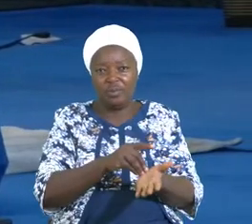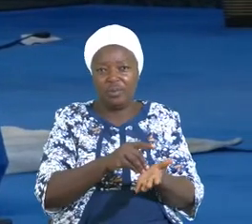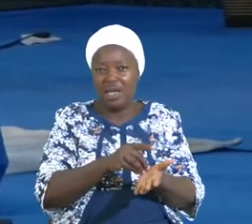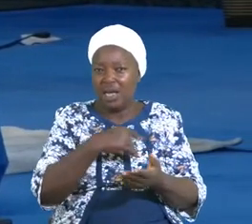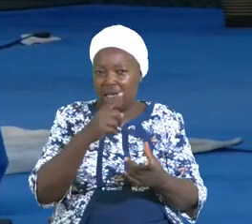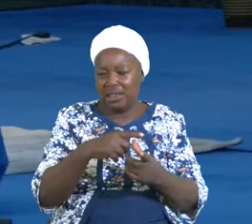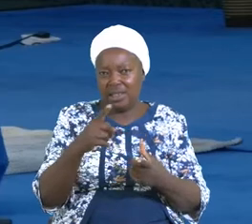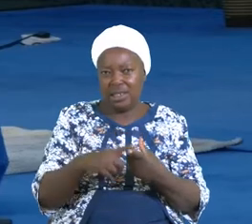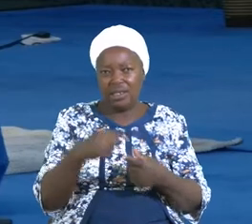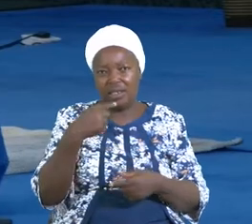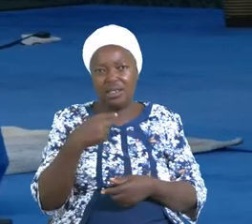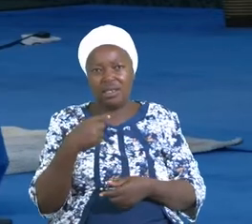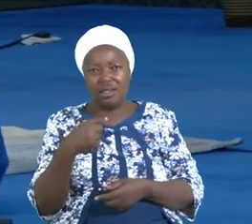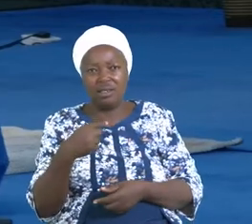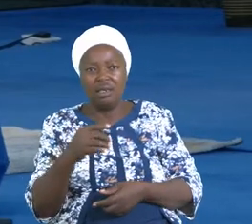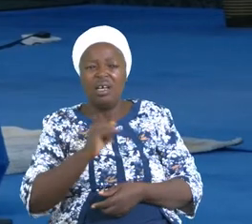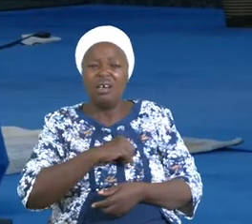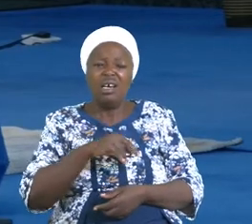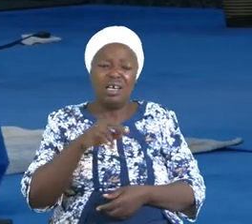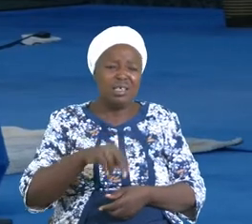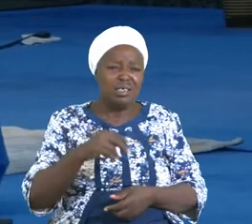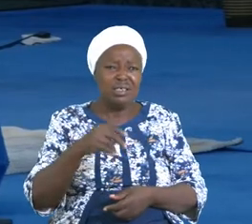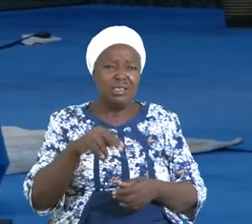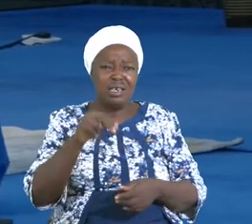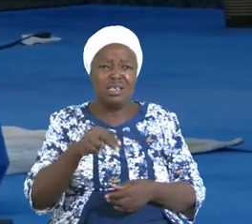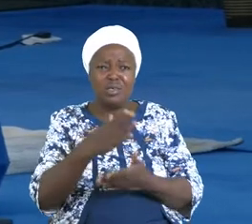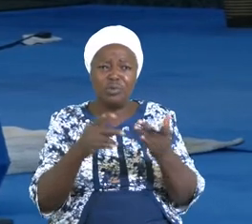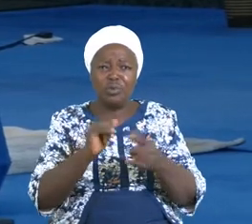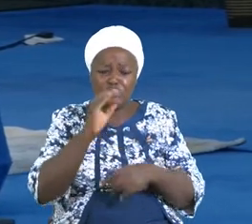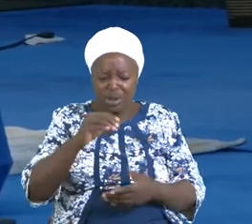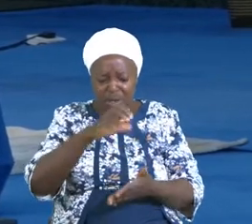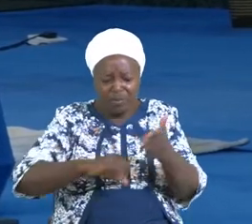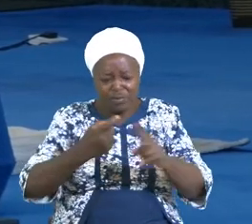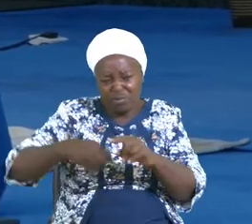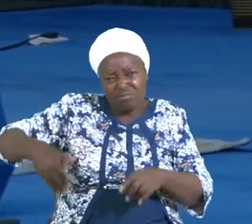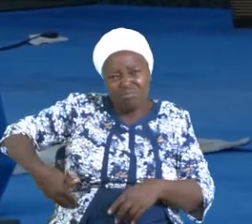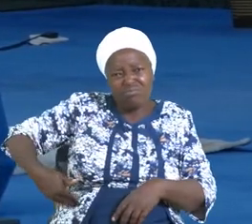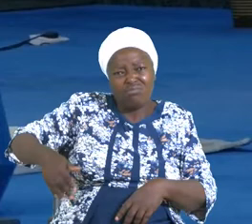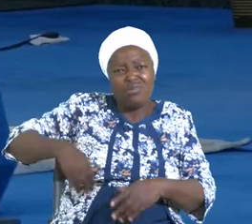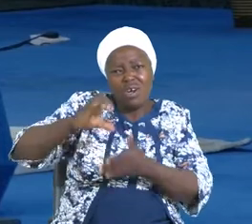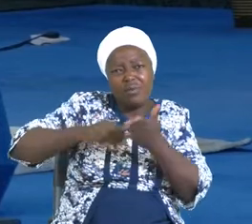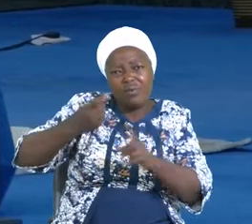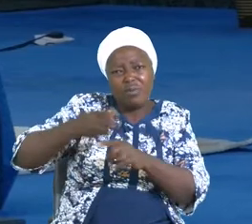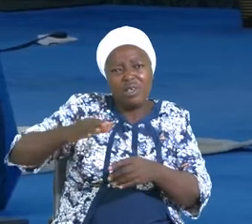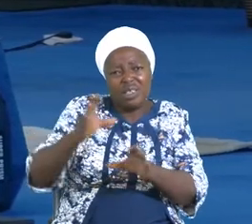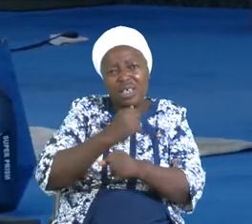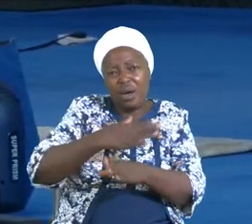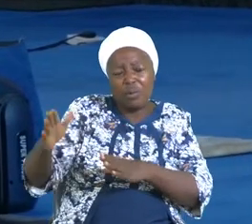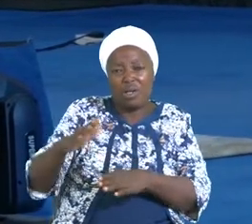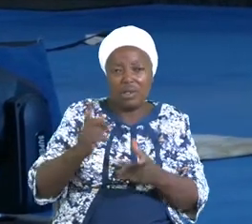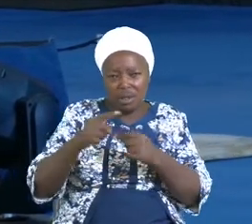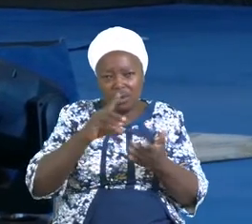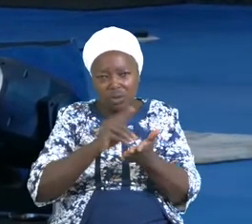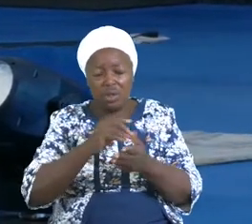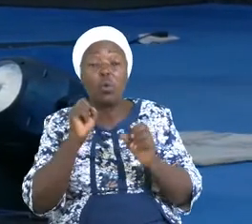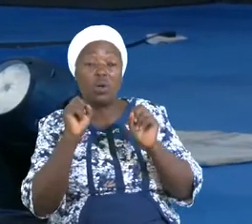he says, I need something here to be extracted, taken away. And then the doctor said, that's all